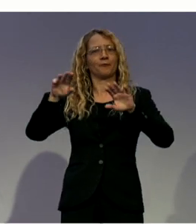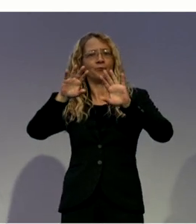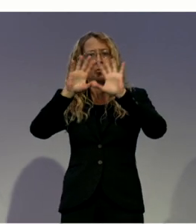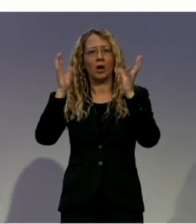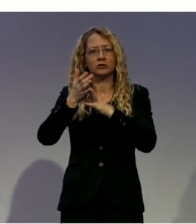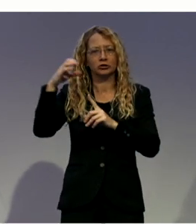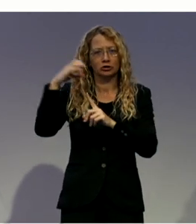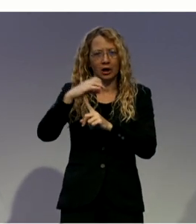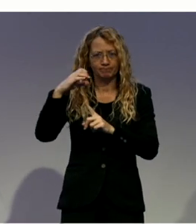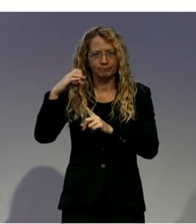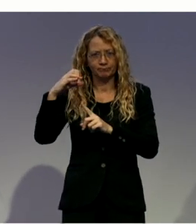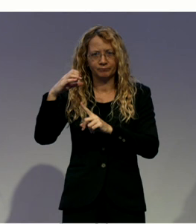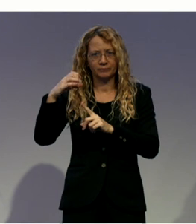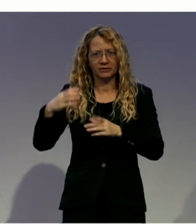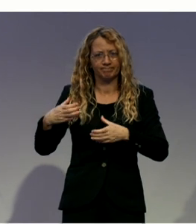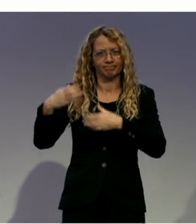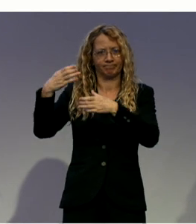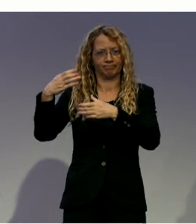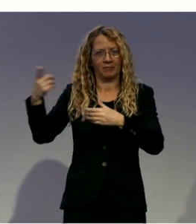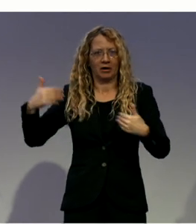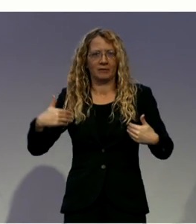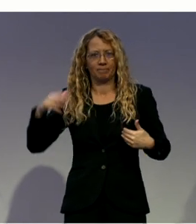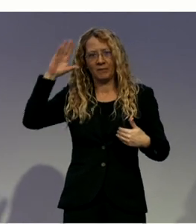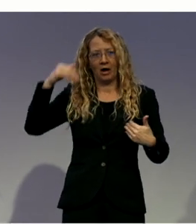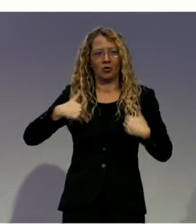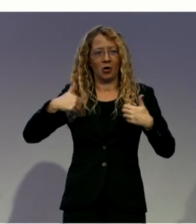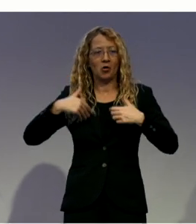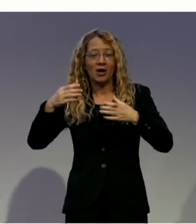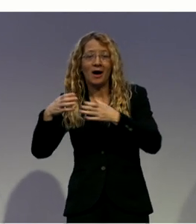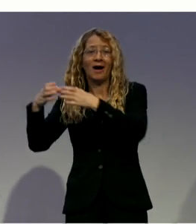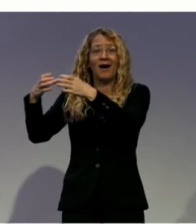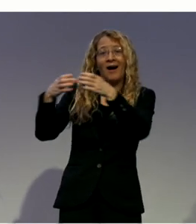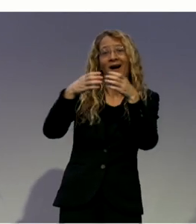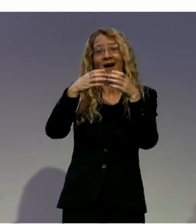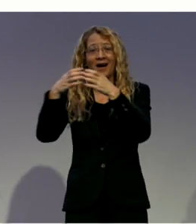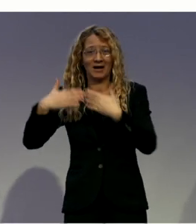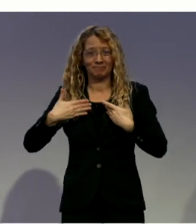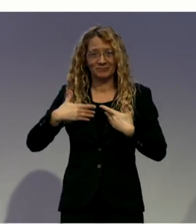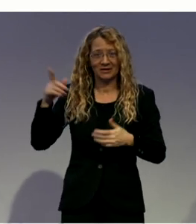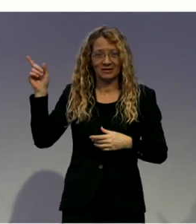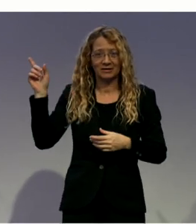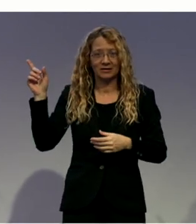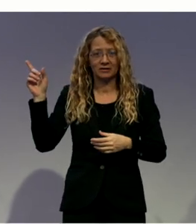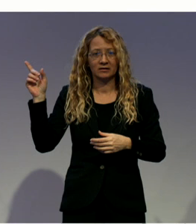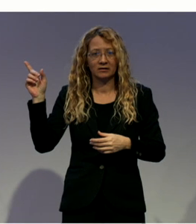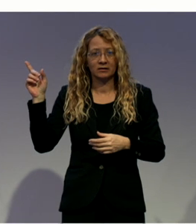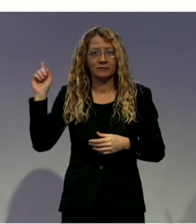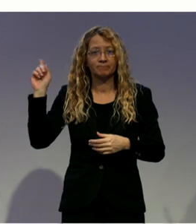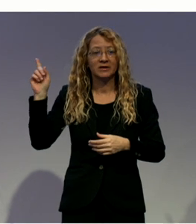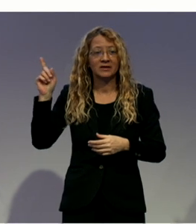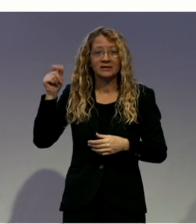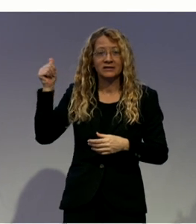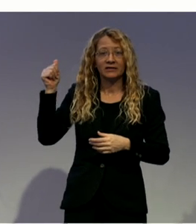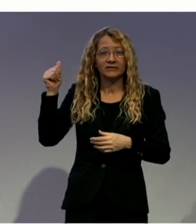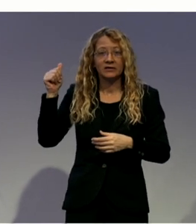by every person during the World Cup because he was not able to see the